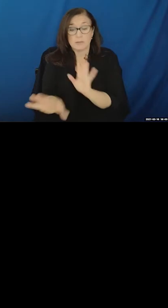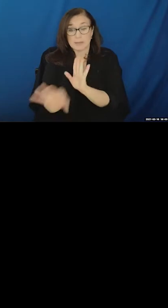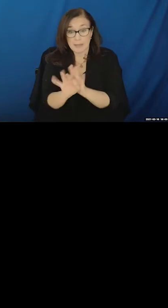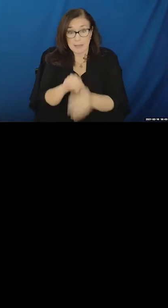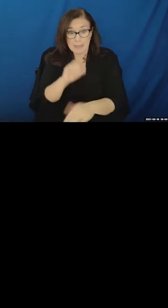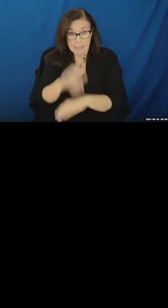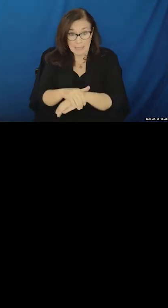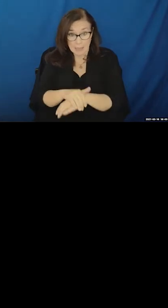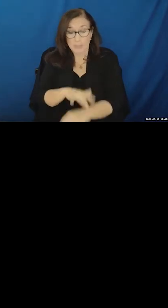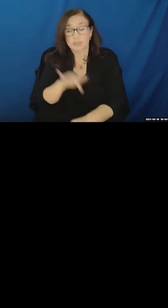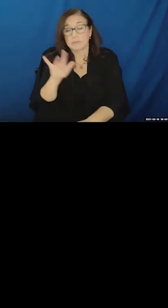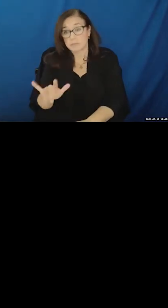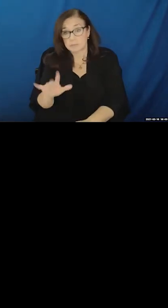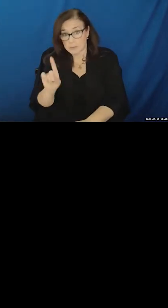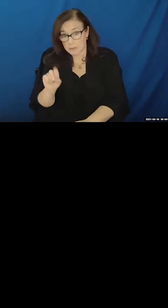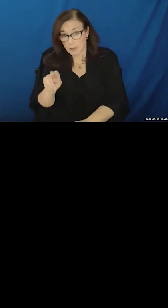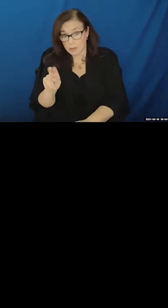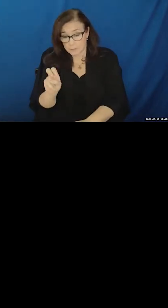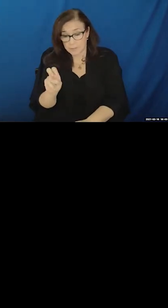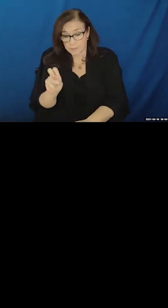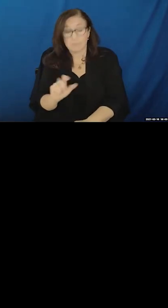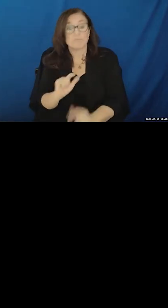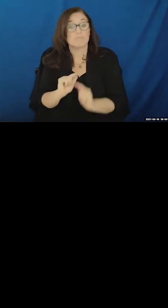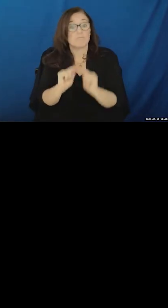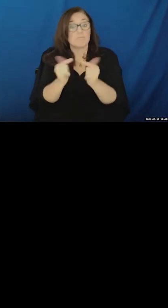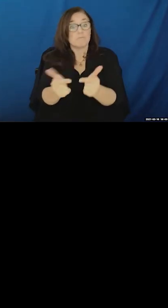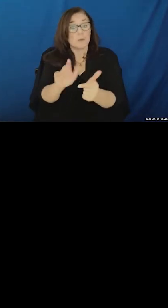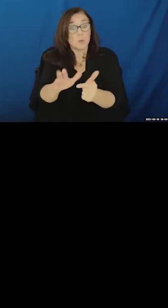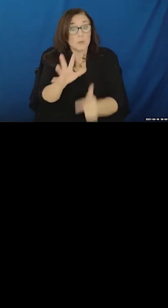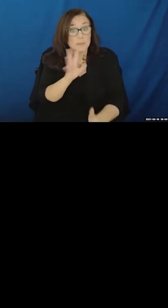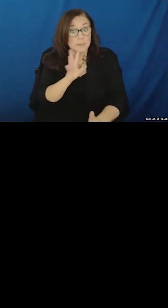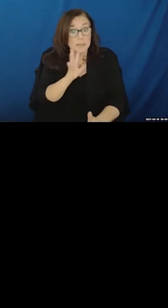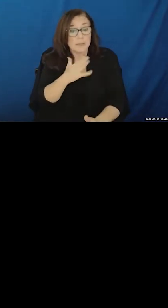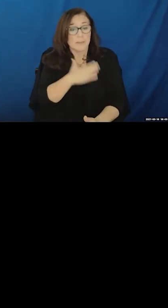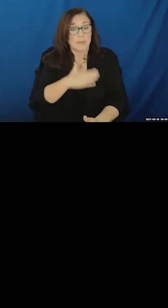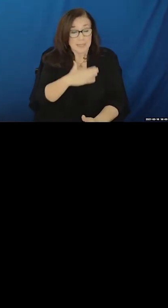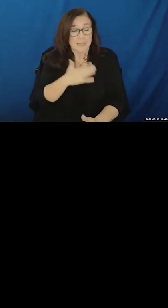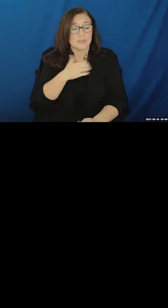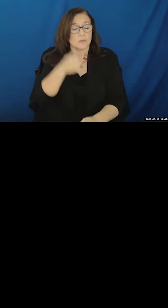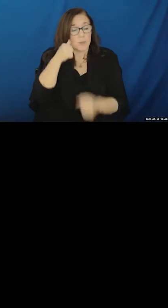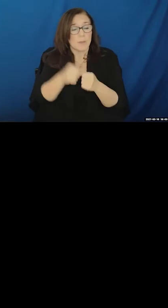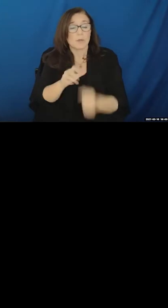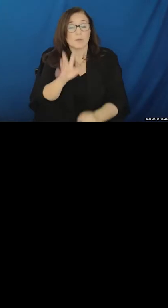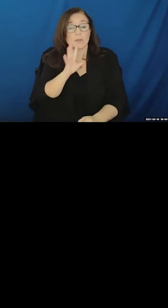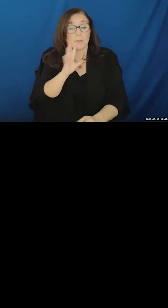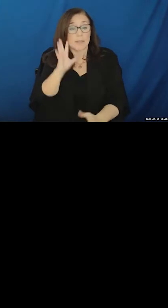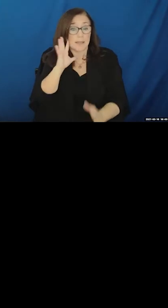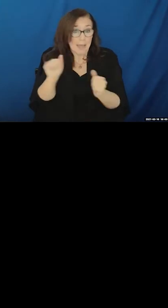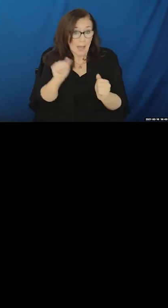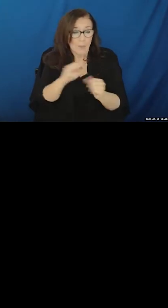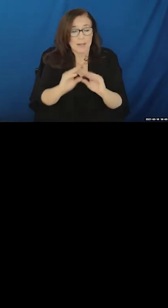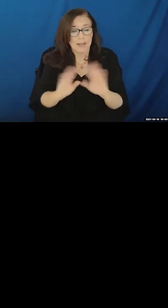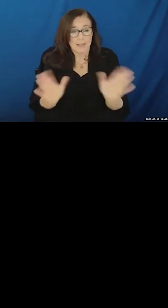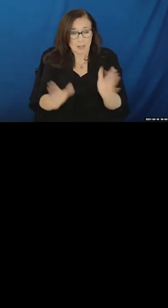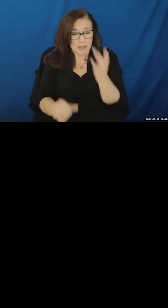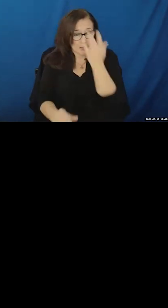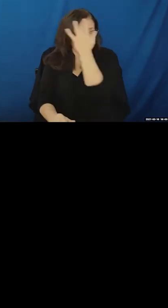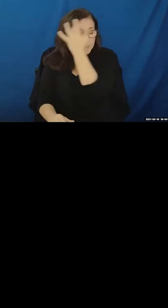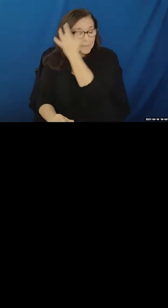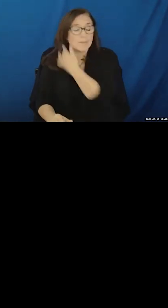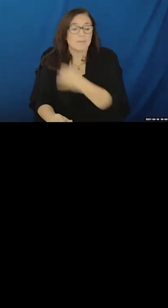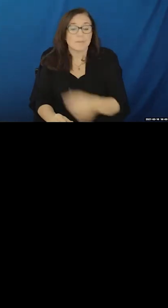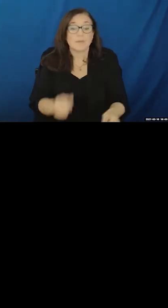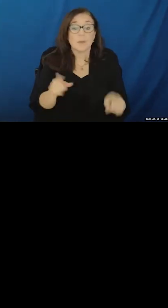Done. And when it's your turn to speak, please remember to be loud and clear. Thank you. And we are also